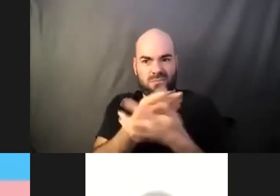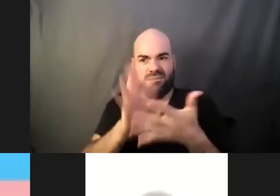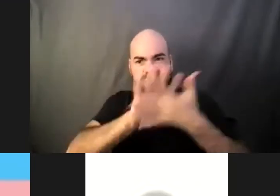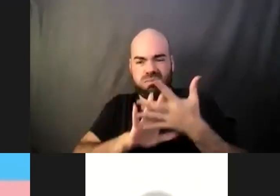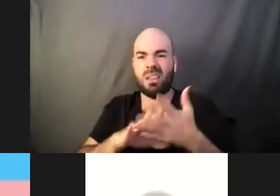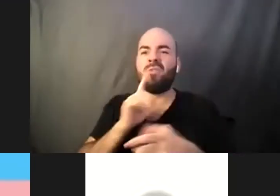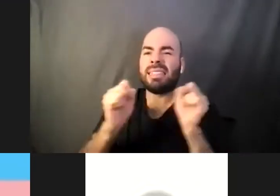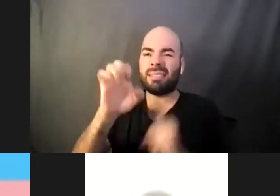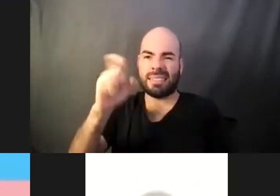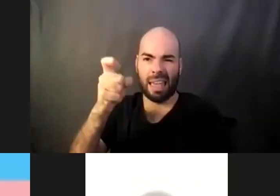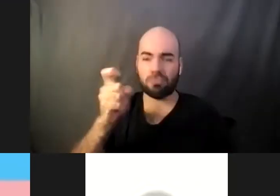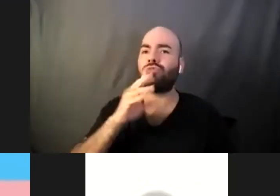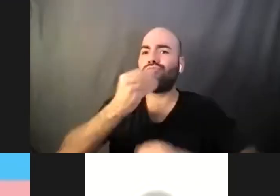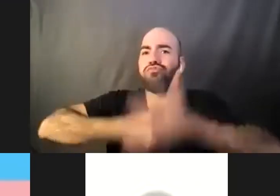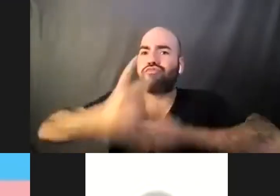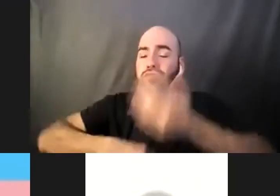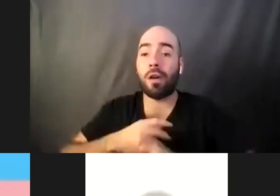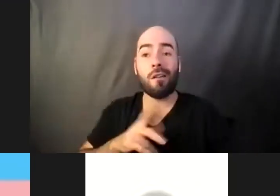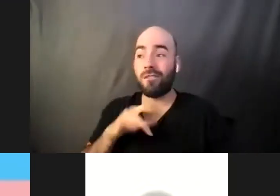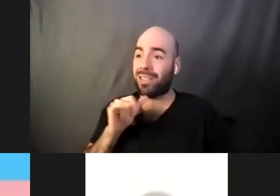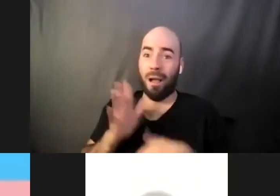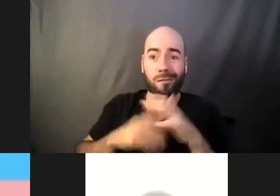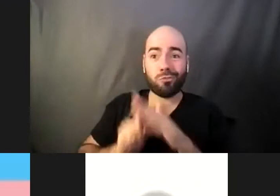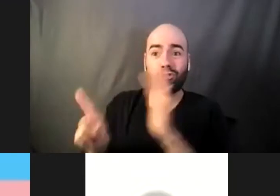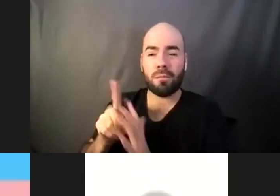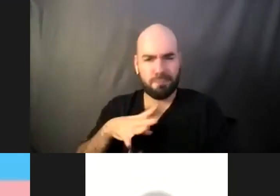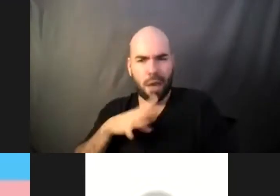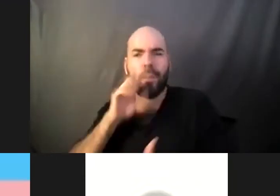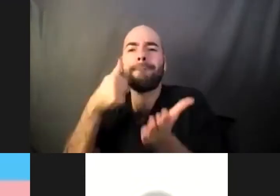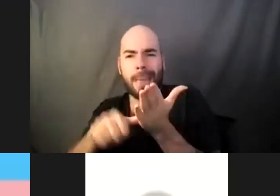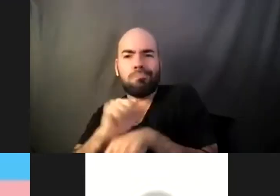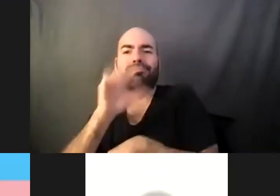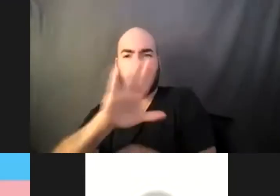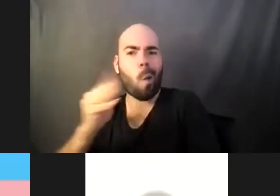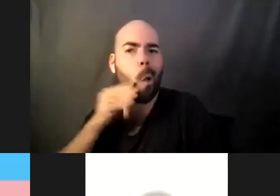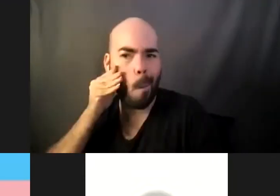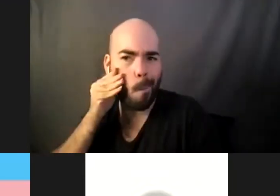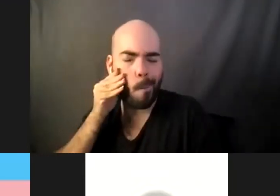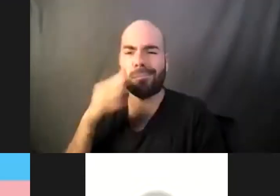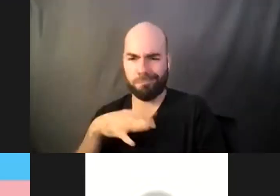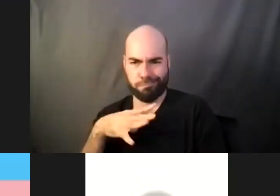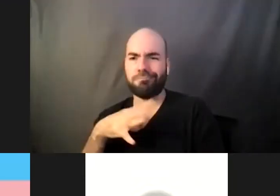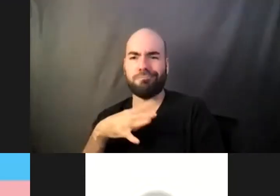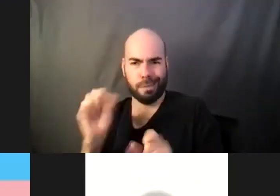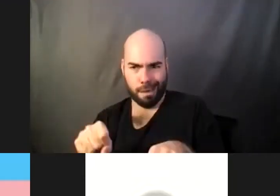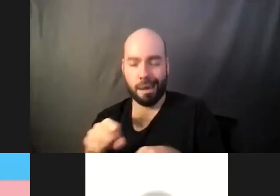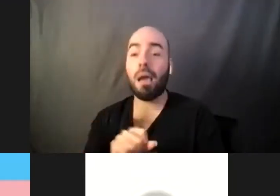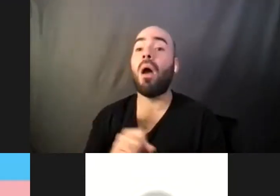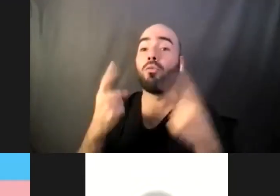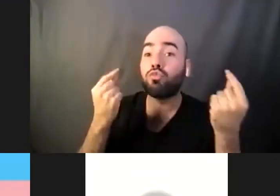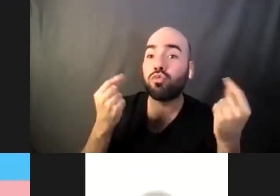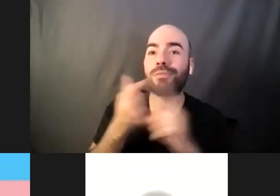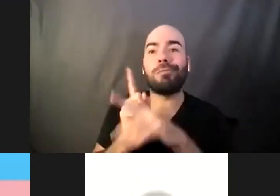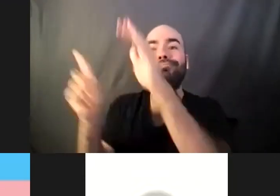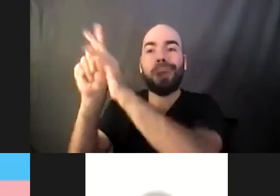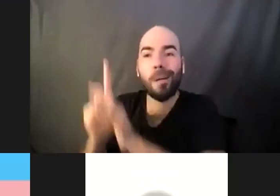also mail them to folks' homes if they feel uncomfortable and they don't want to come in for services. We do that. We consistently do drop-in counseling.